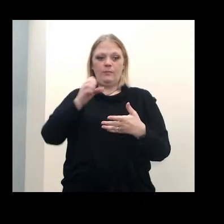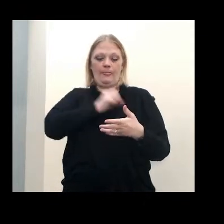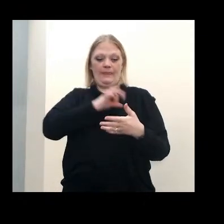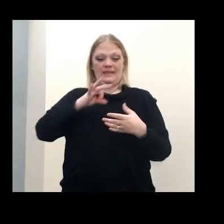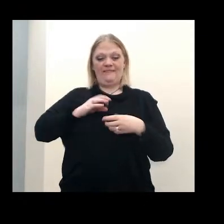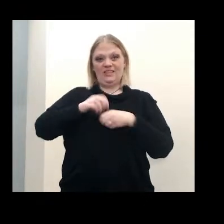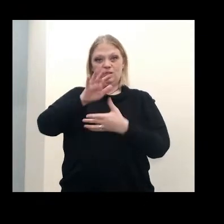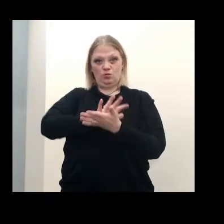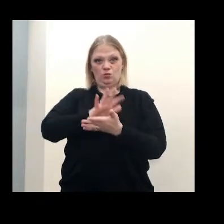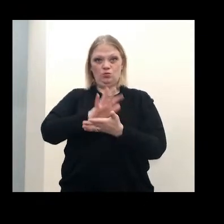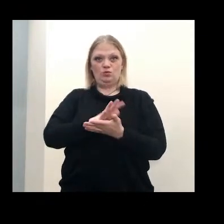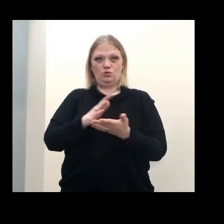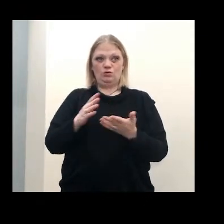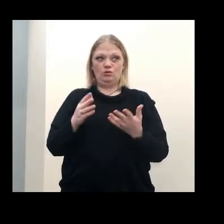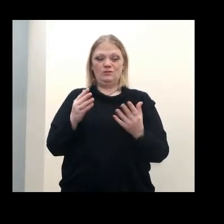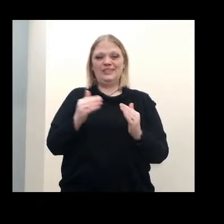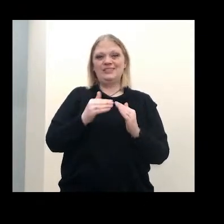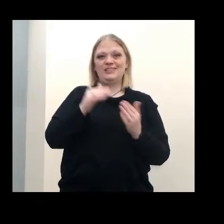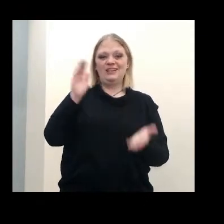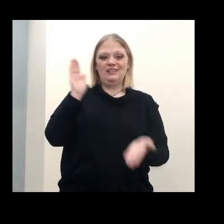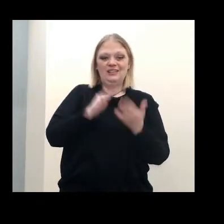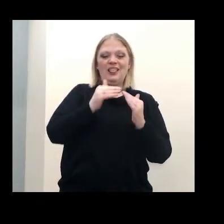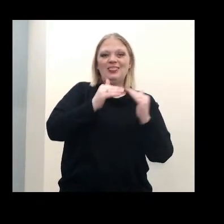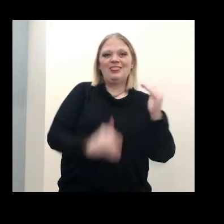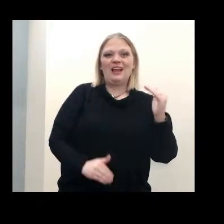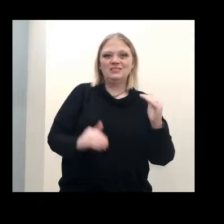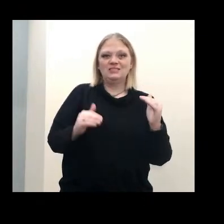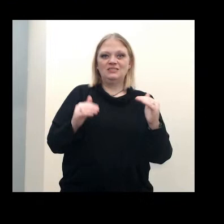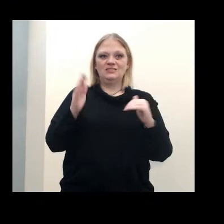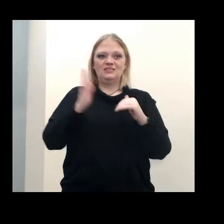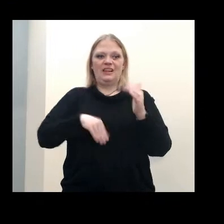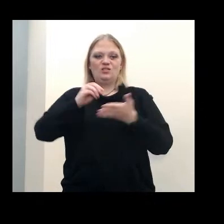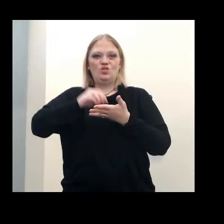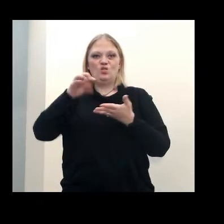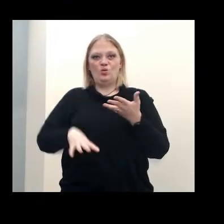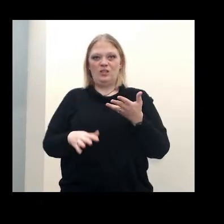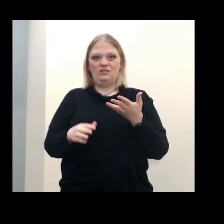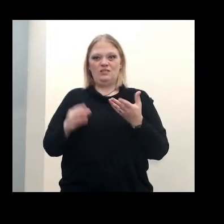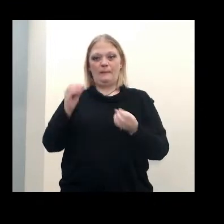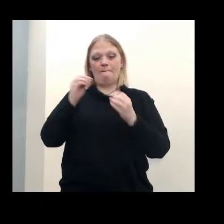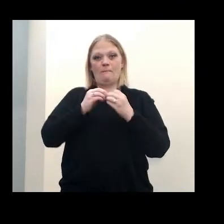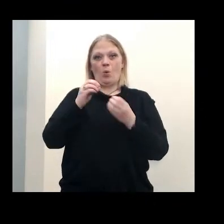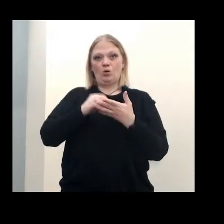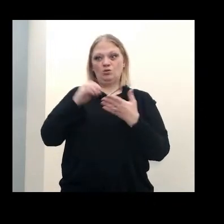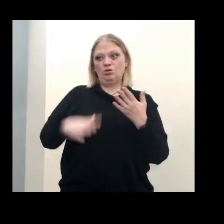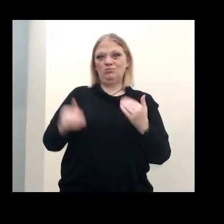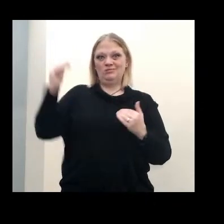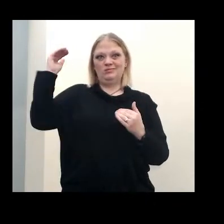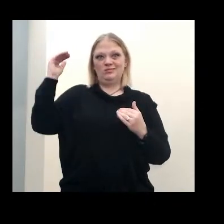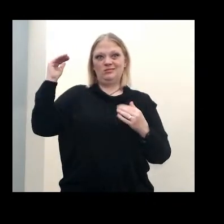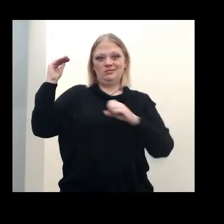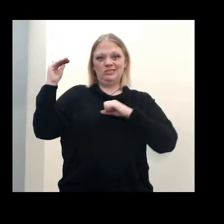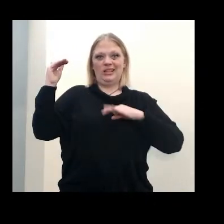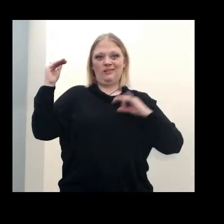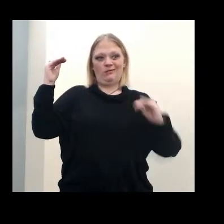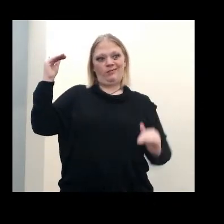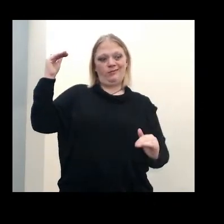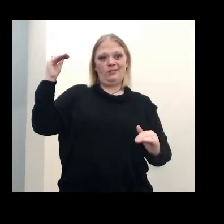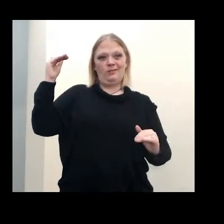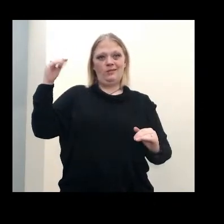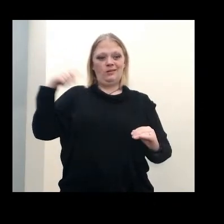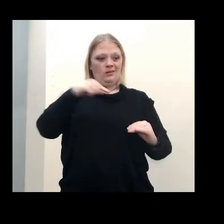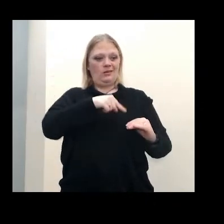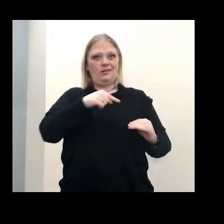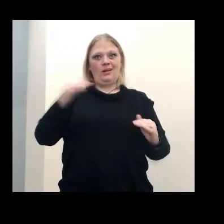schools, is a lot smaller than all the students in schools, but we're seeing a higher proportion of staff who are COVID-19